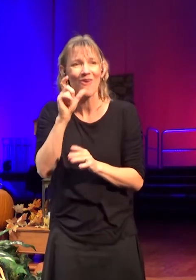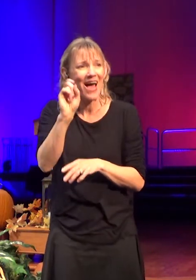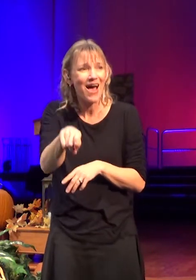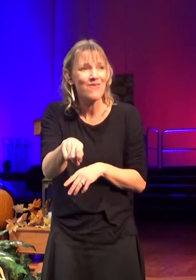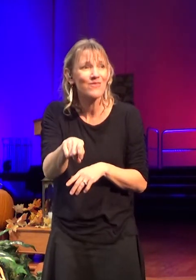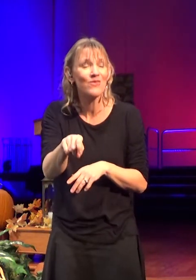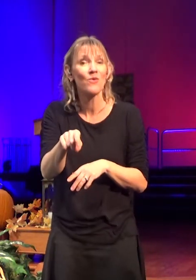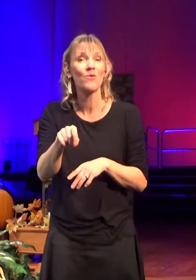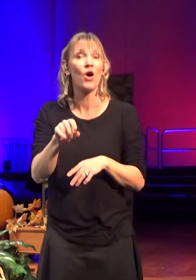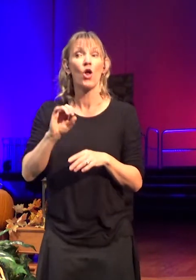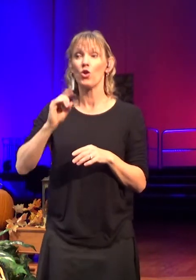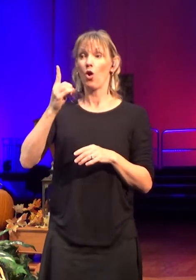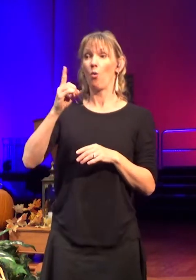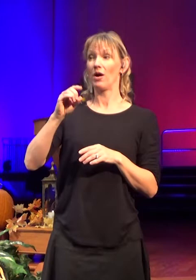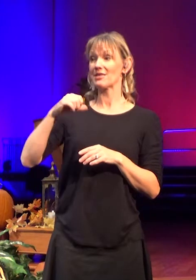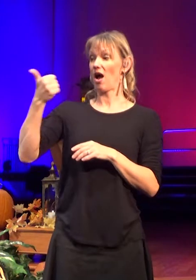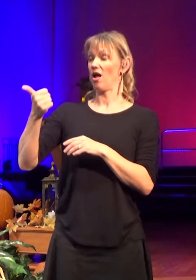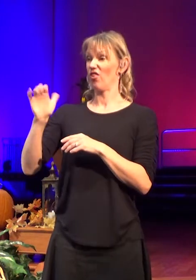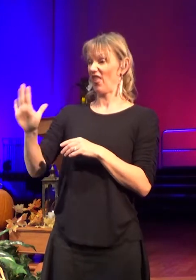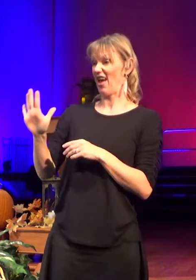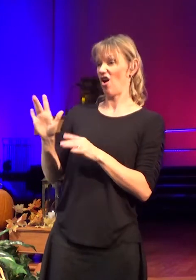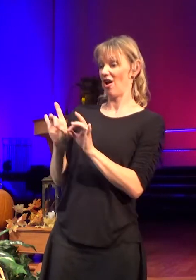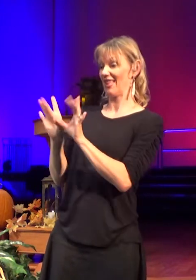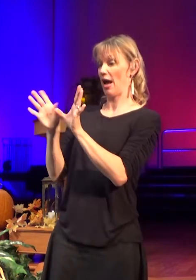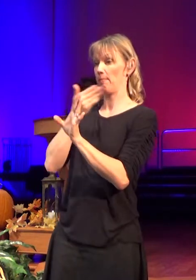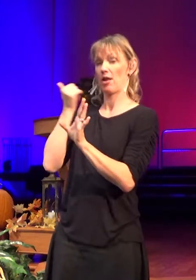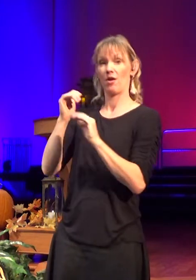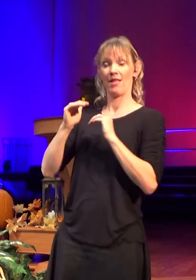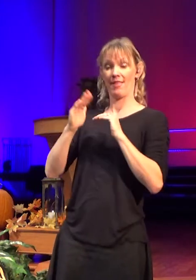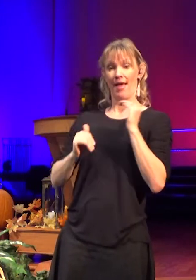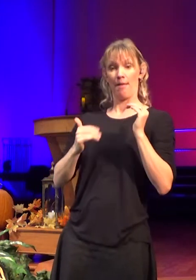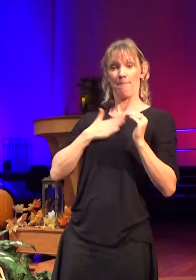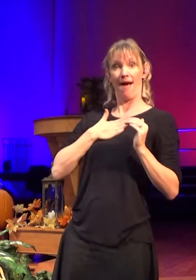light is better than your own.